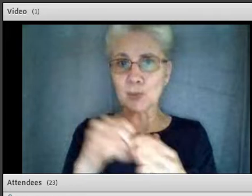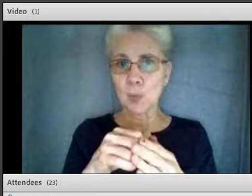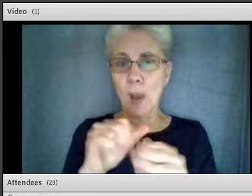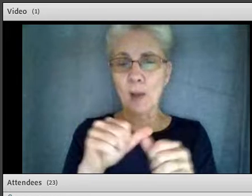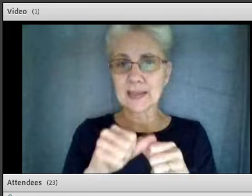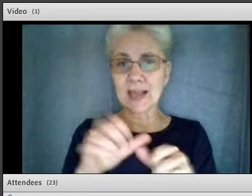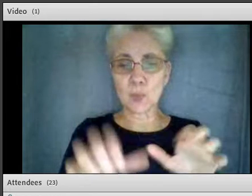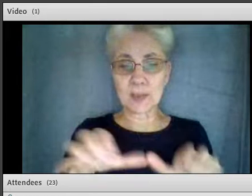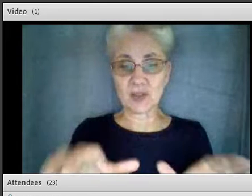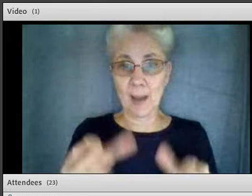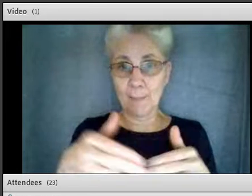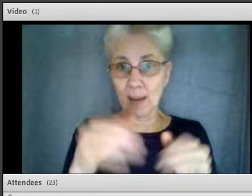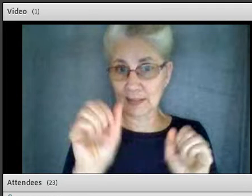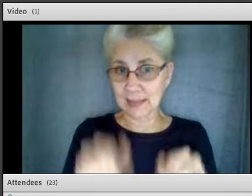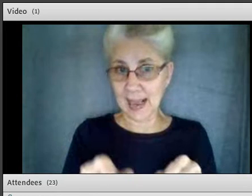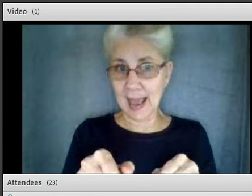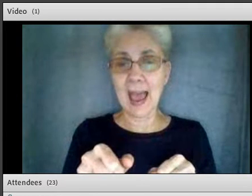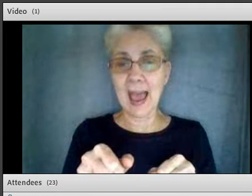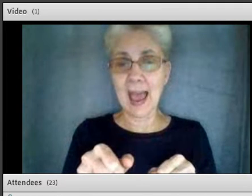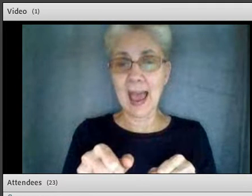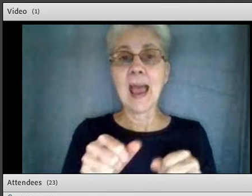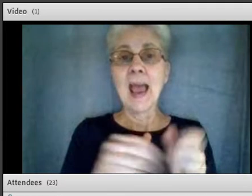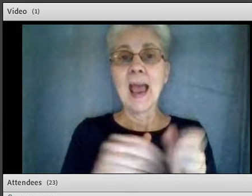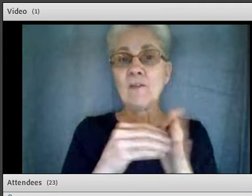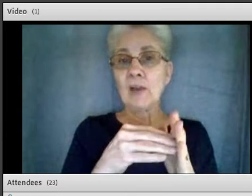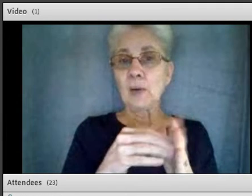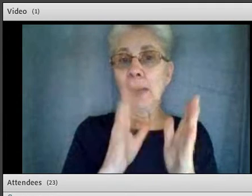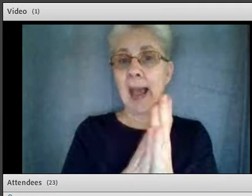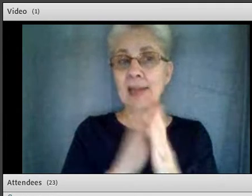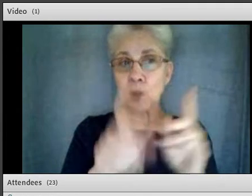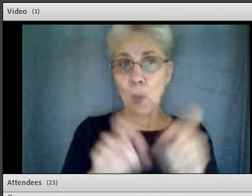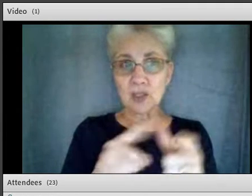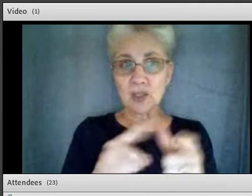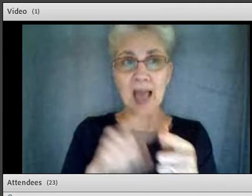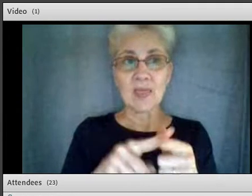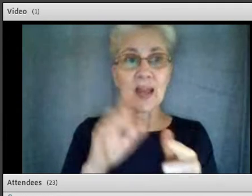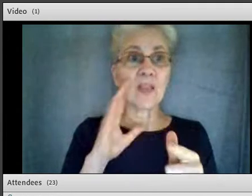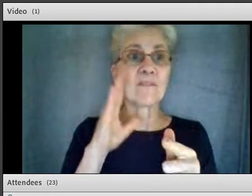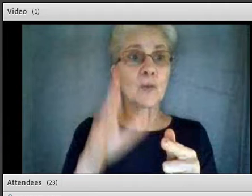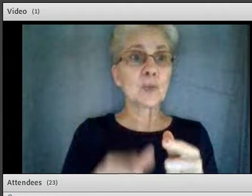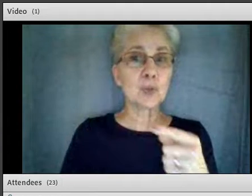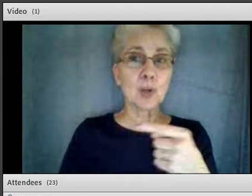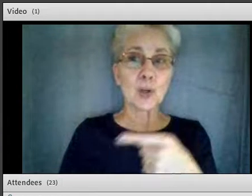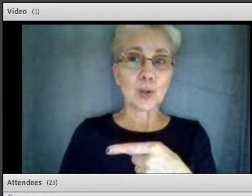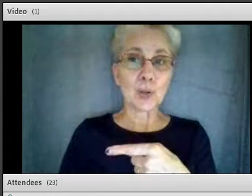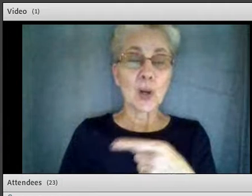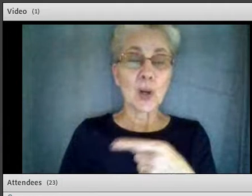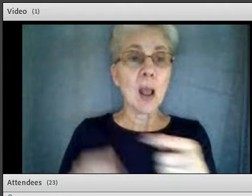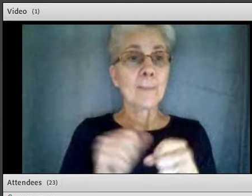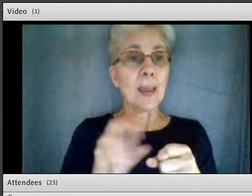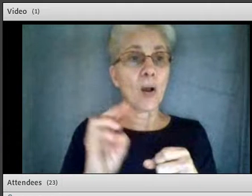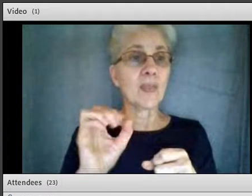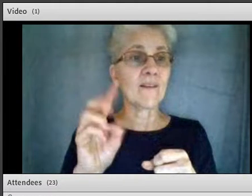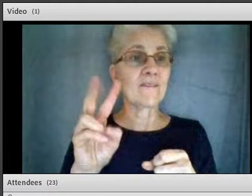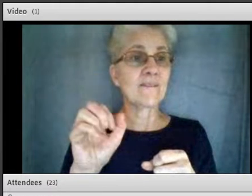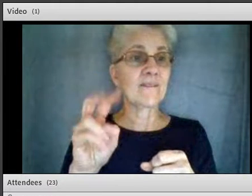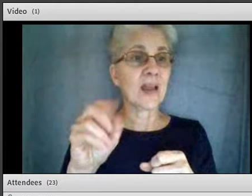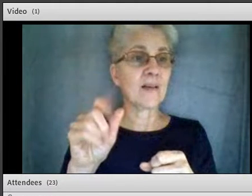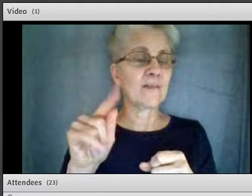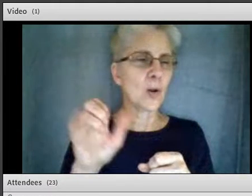some frequently asked questions. And in the future, we're going to be on the metaverse. So how is your library website going to be